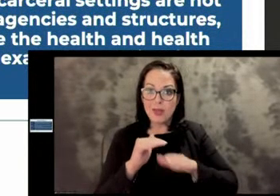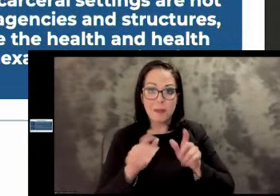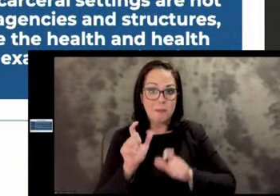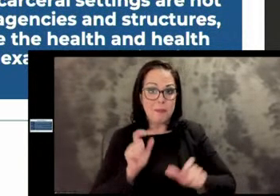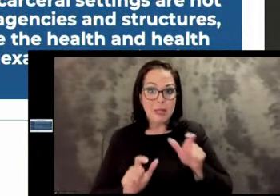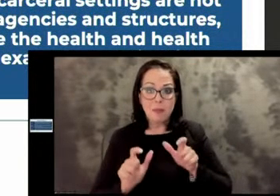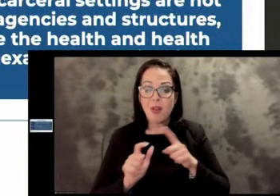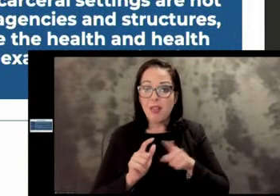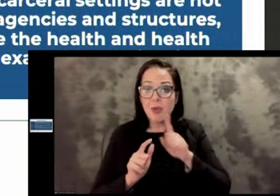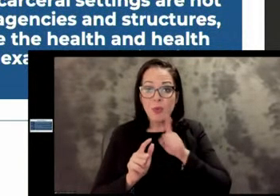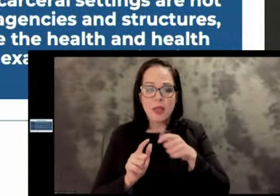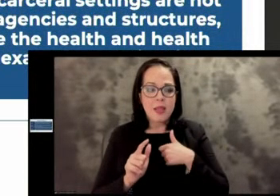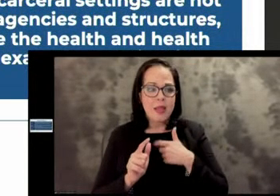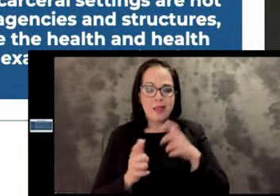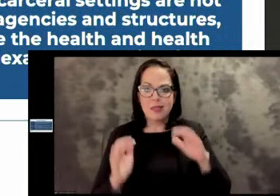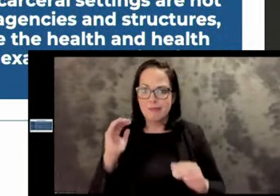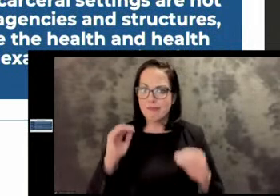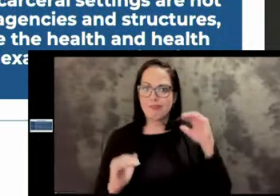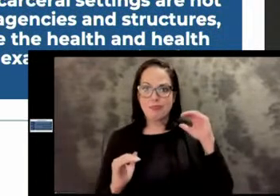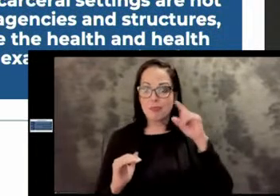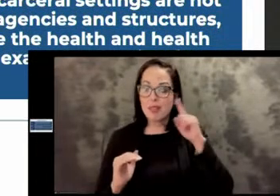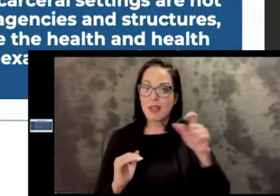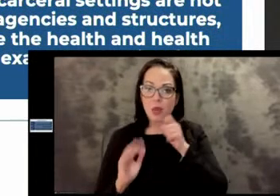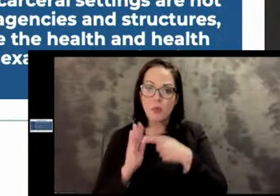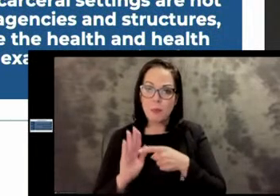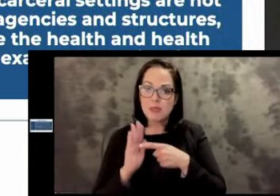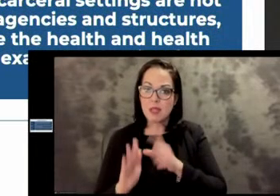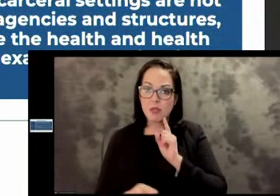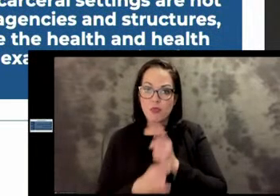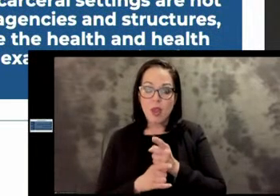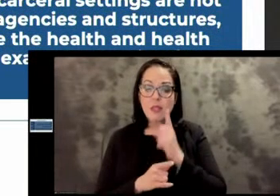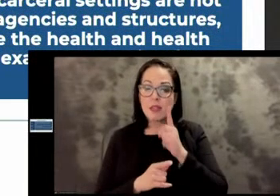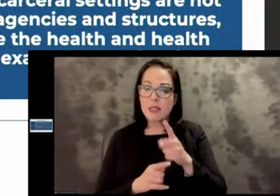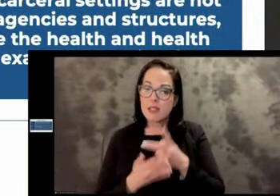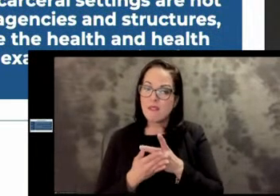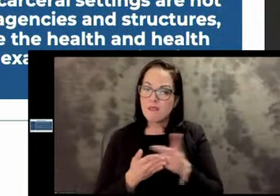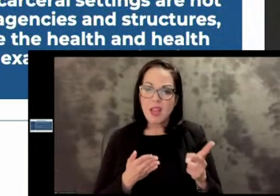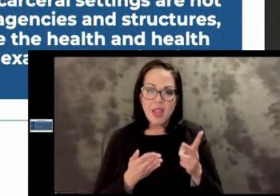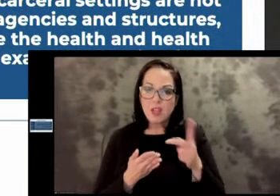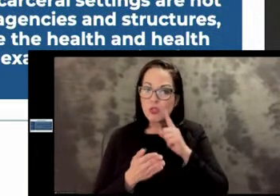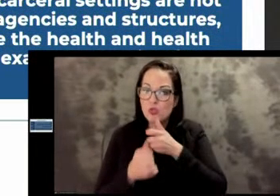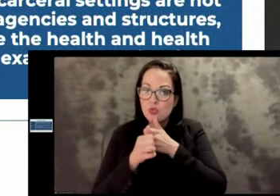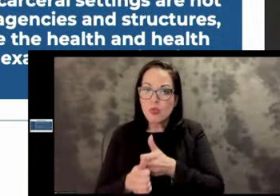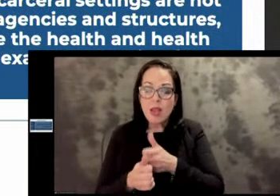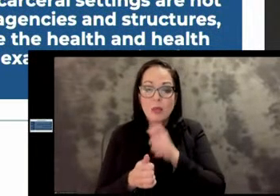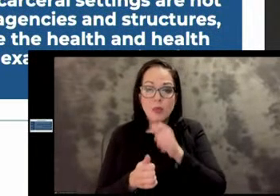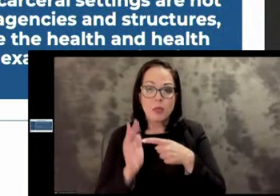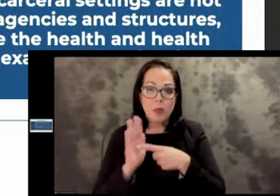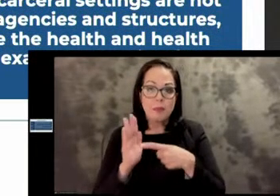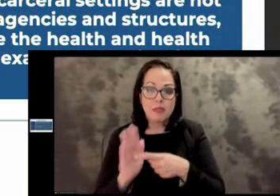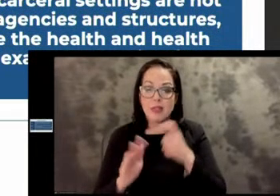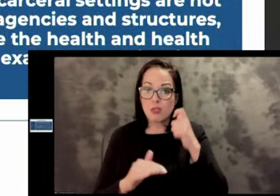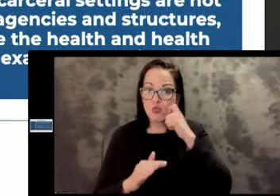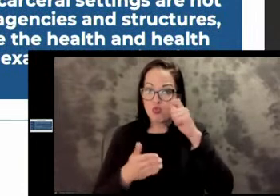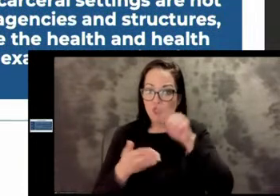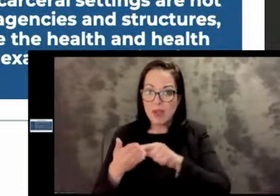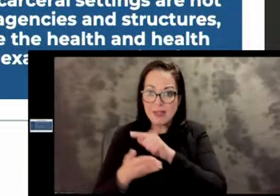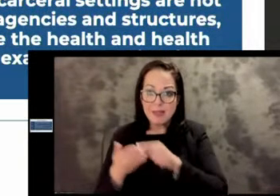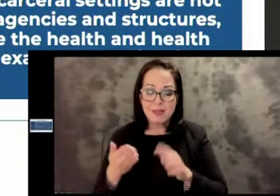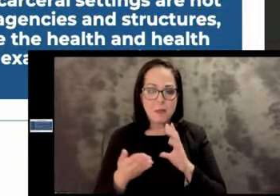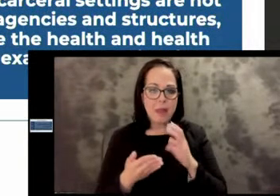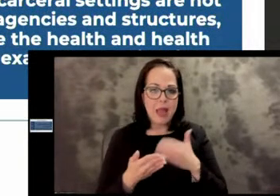disproportionately represented in these settings, this failure to track and measure outcomes really represents racism within our public health and our healthcare